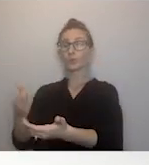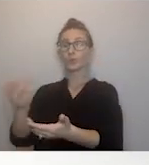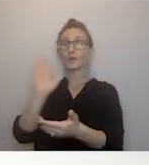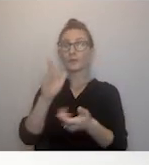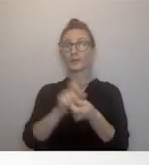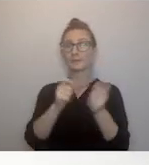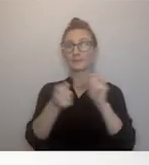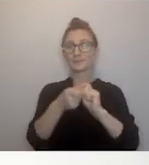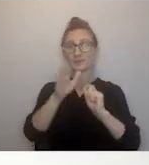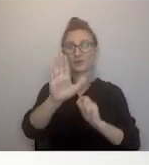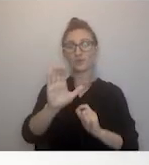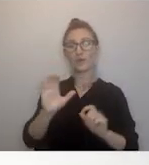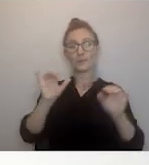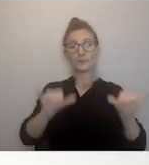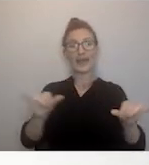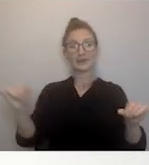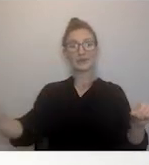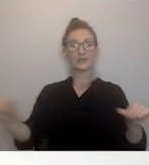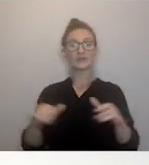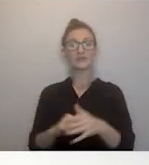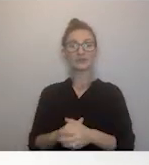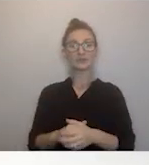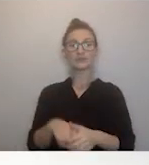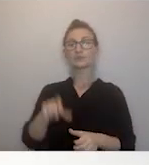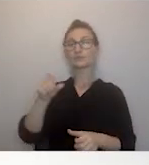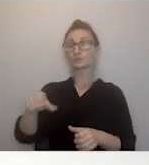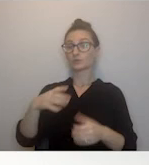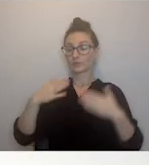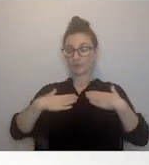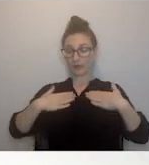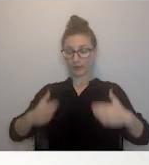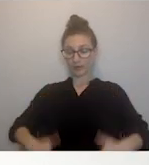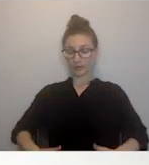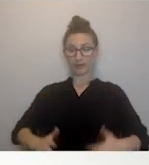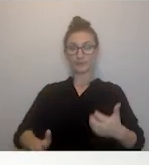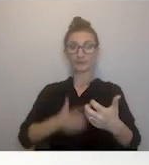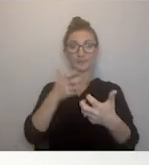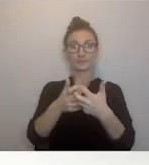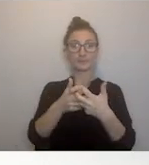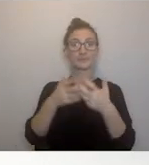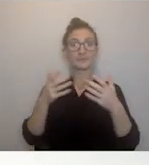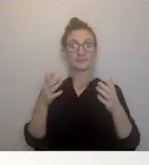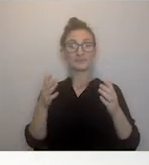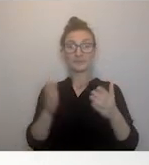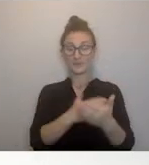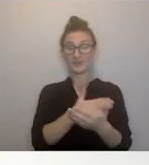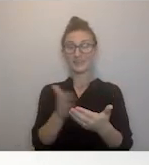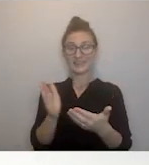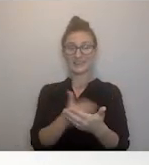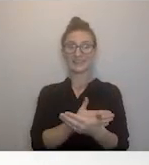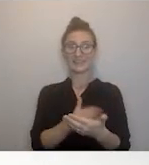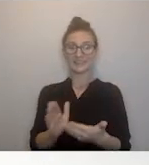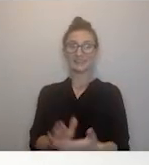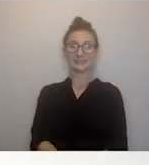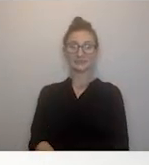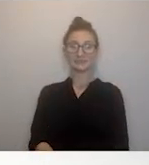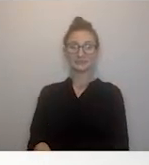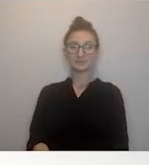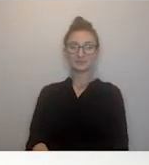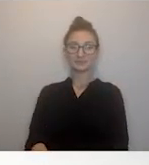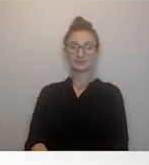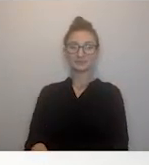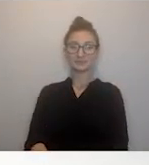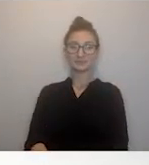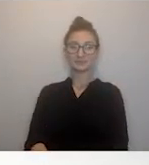how you use your conducting pattern as well. So how can we use our bodies and do the same conducting style